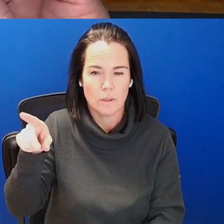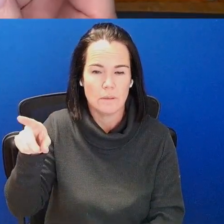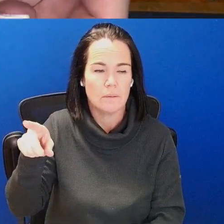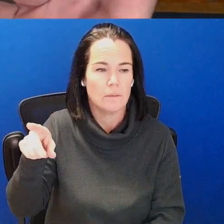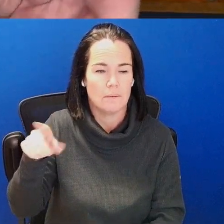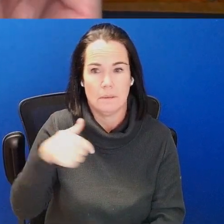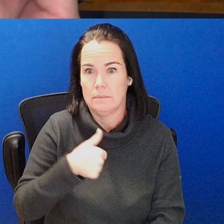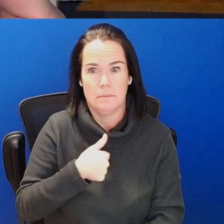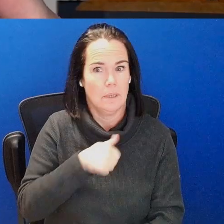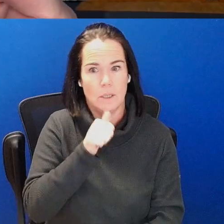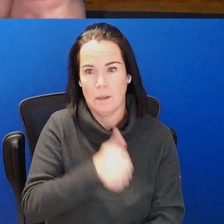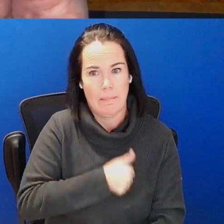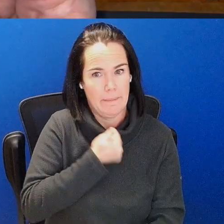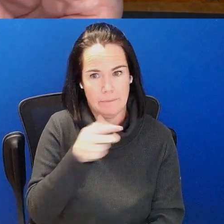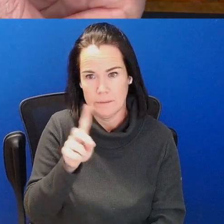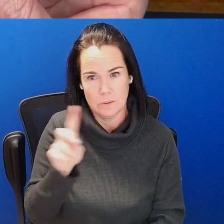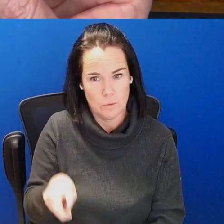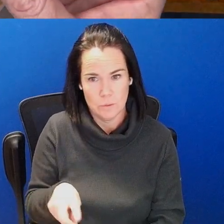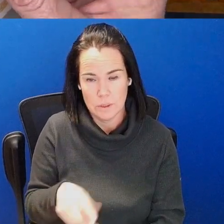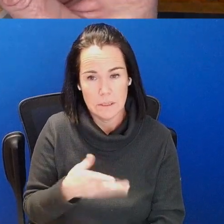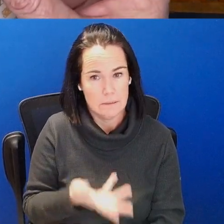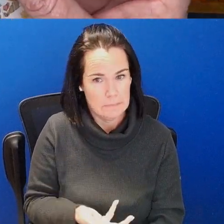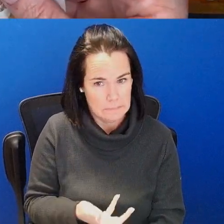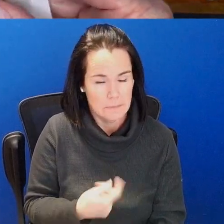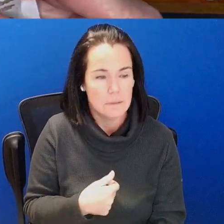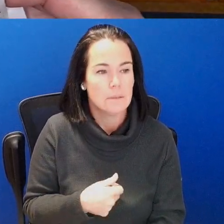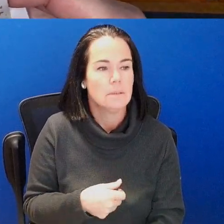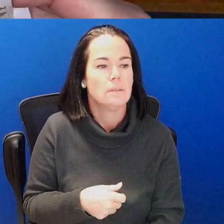area, and I am not in Detroit.